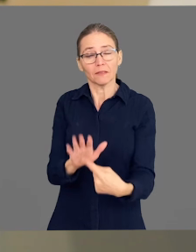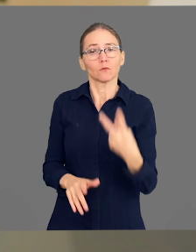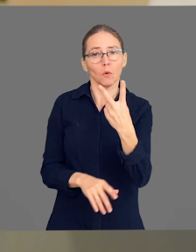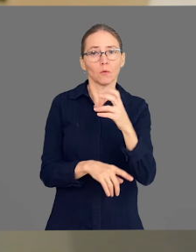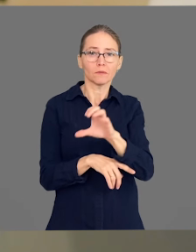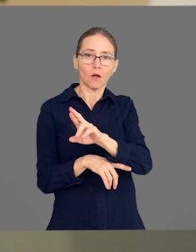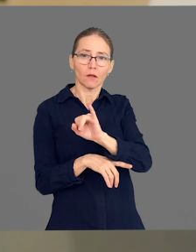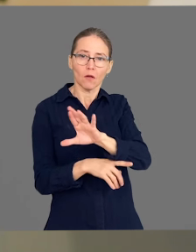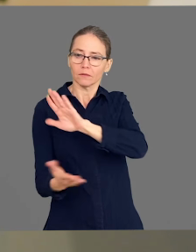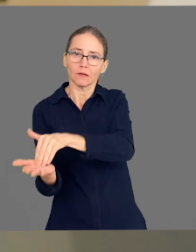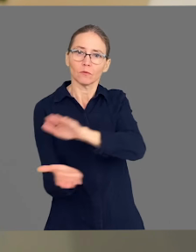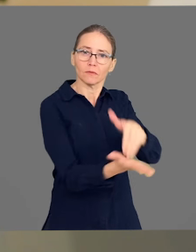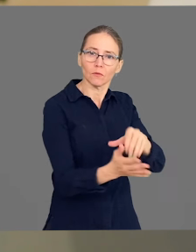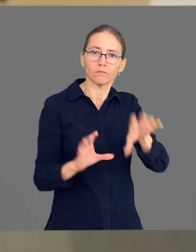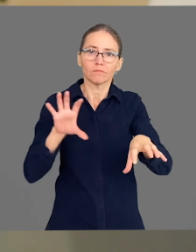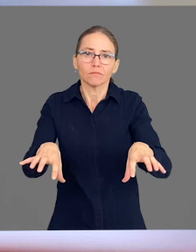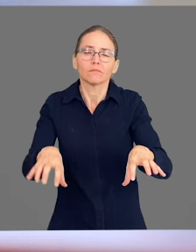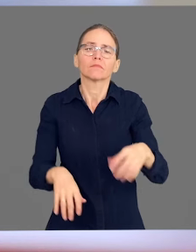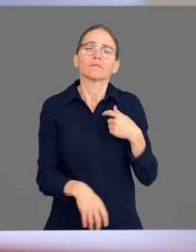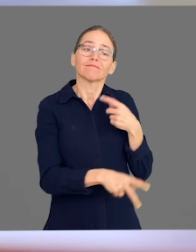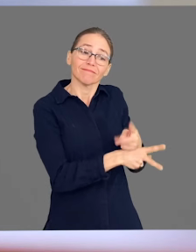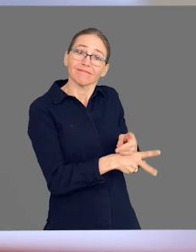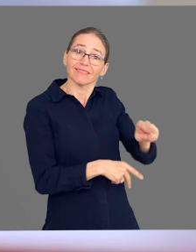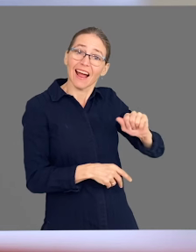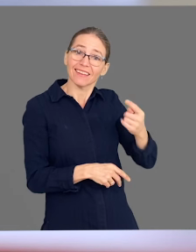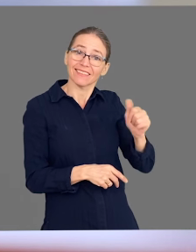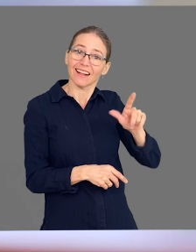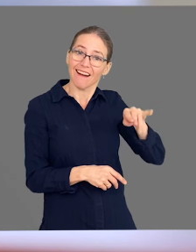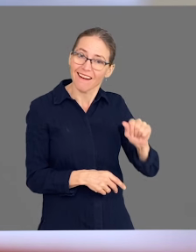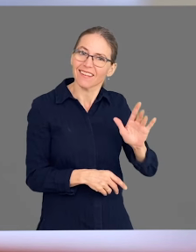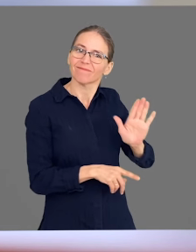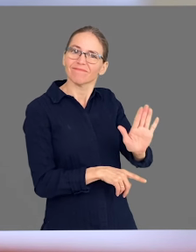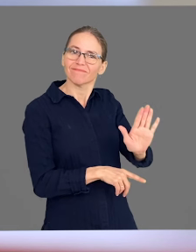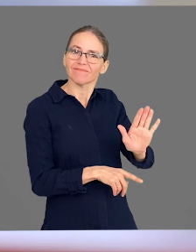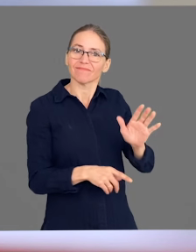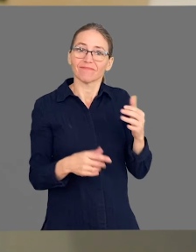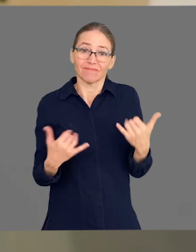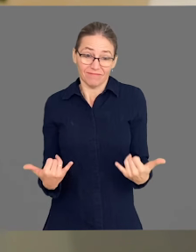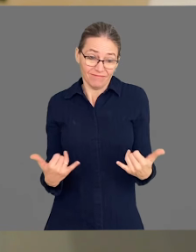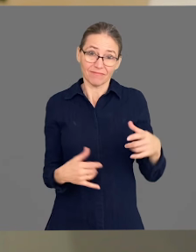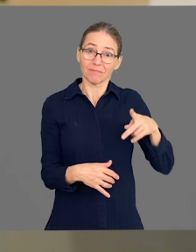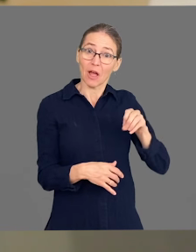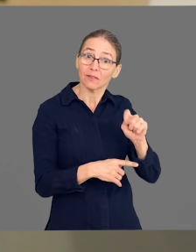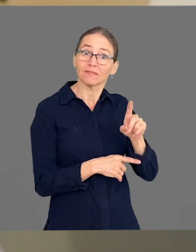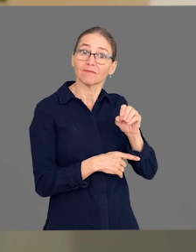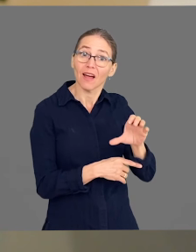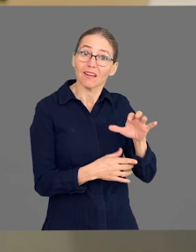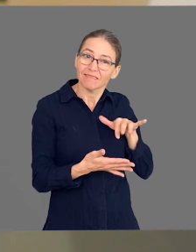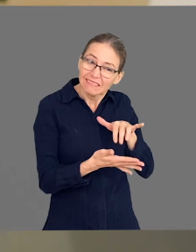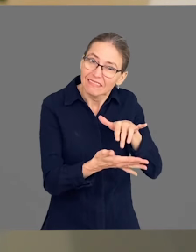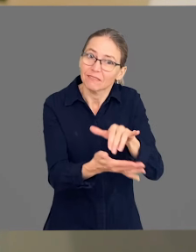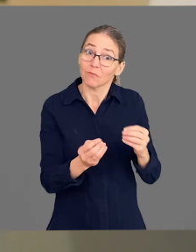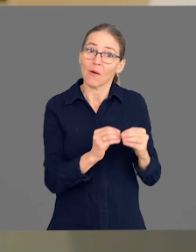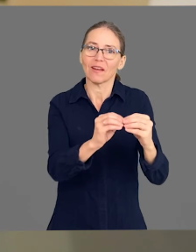I'm Natalie's supervisor for her PhD. If I would have a free wish, is that I could open people's